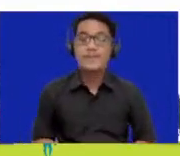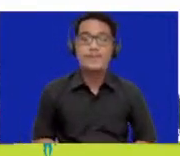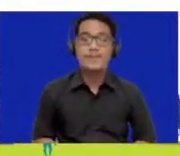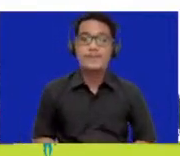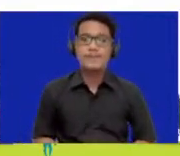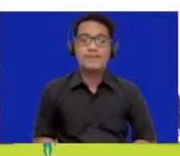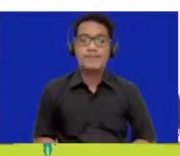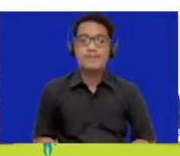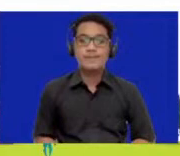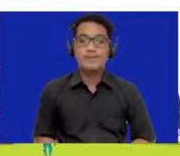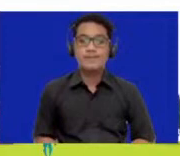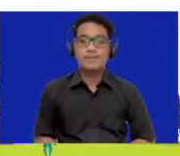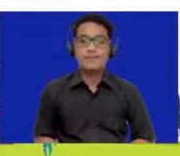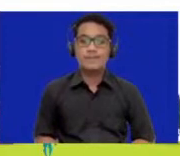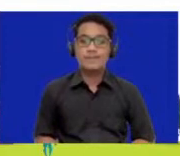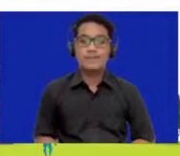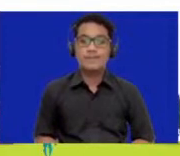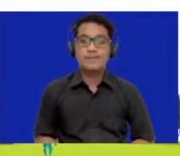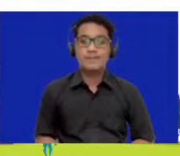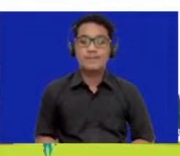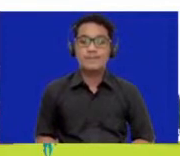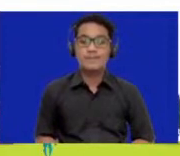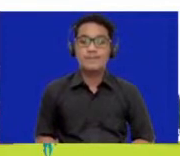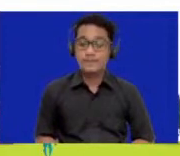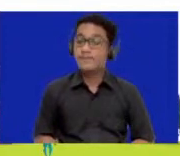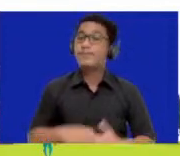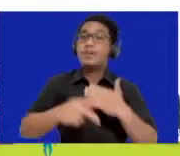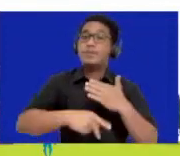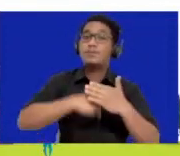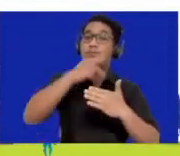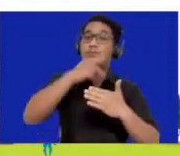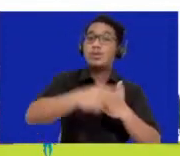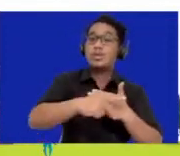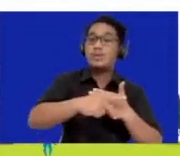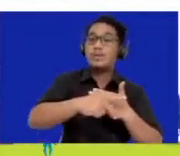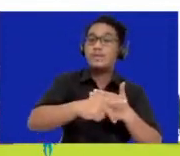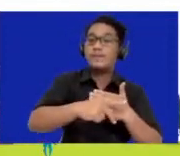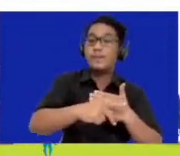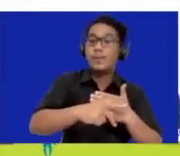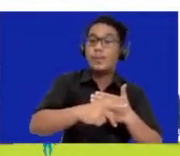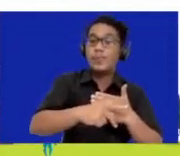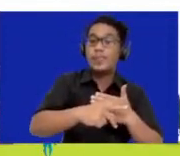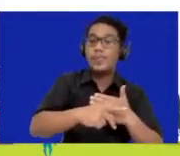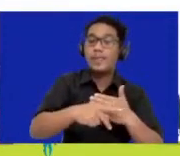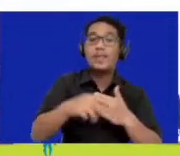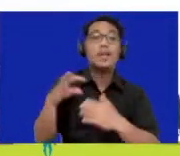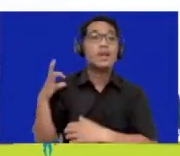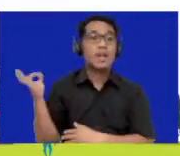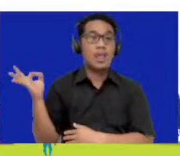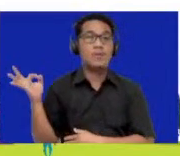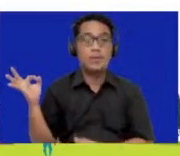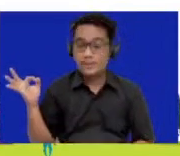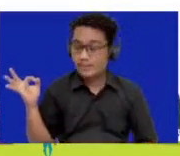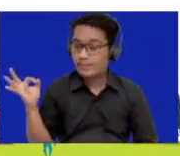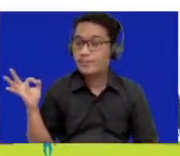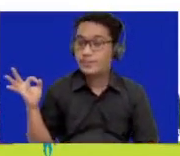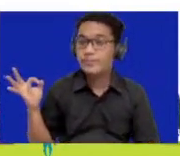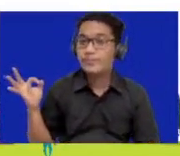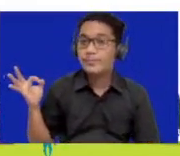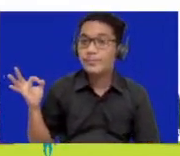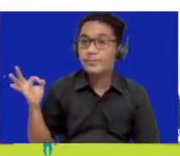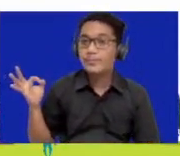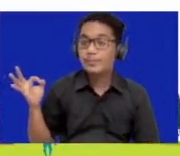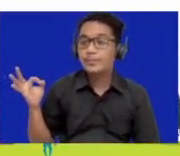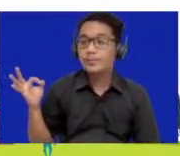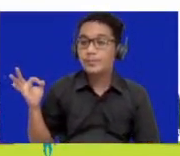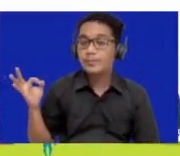This volunteerism program contributed strongly in holistic women empowerment. Women volunteers' active